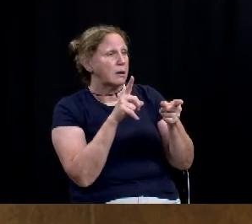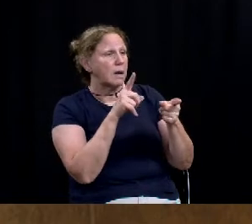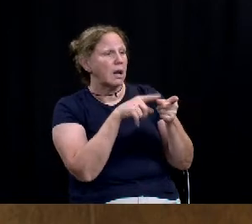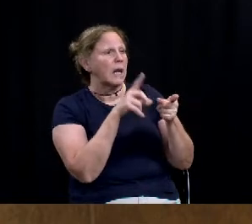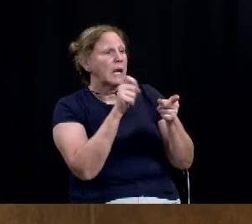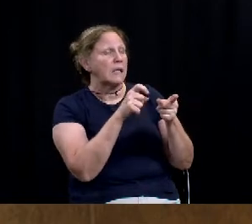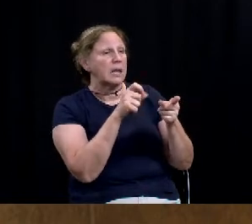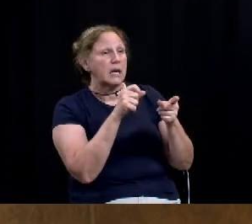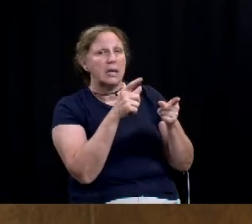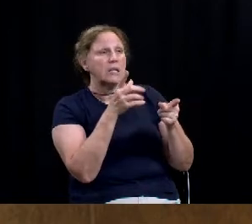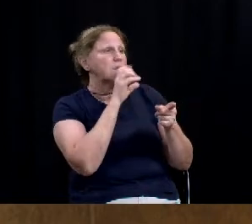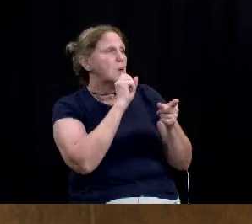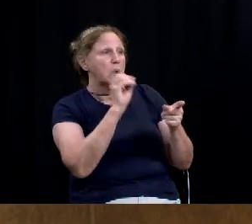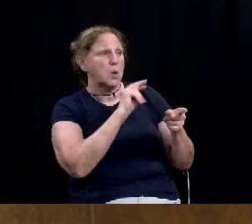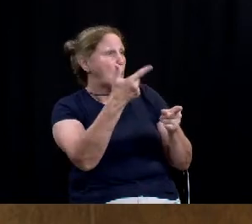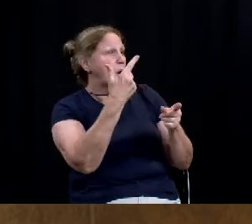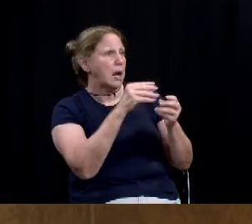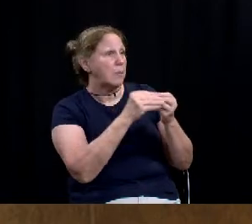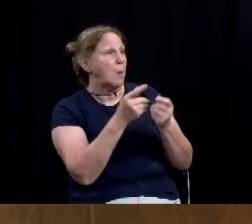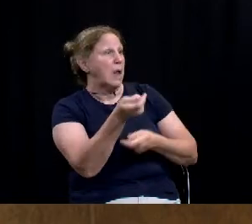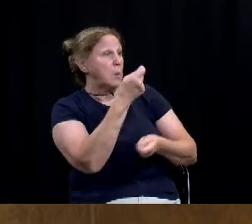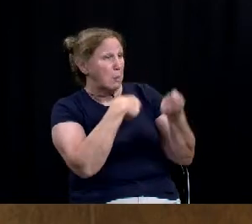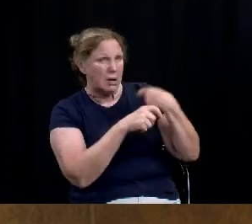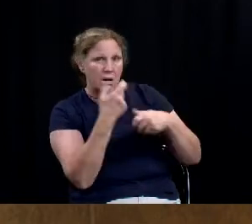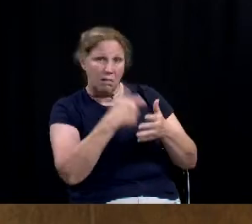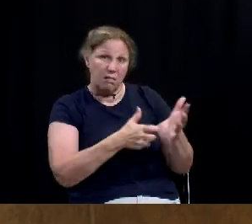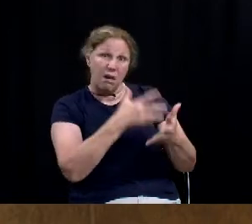were going to consider obsolete when no longer serviced and we had to replace it.